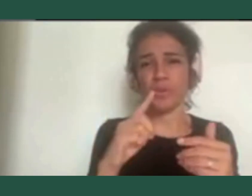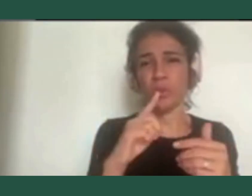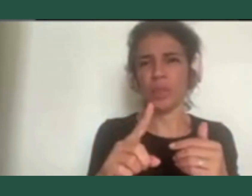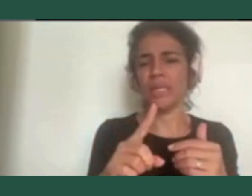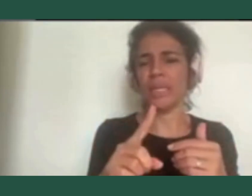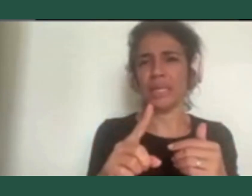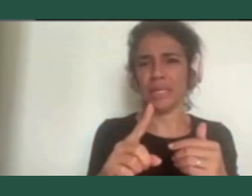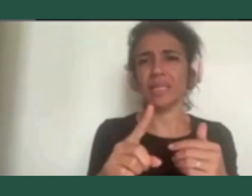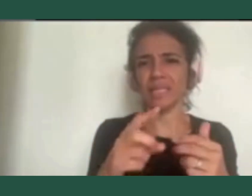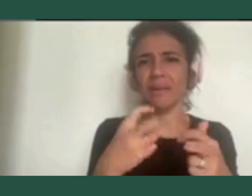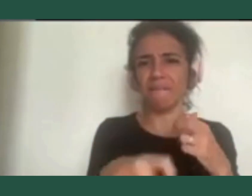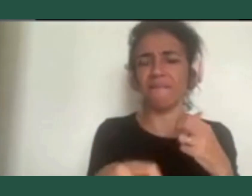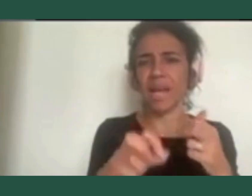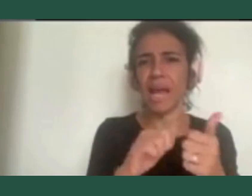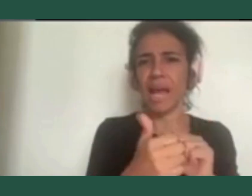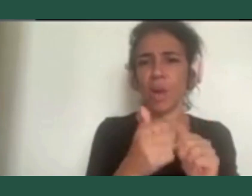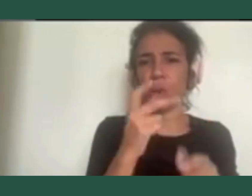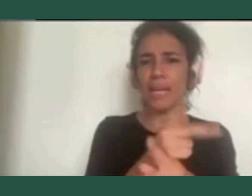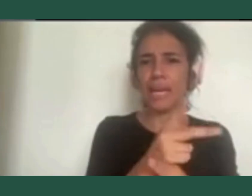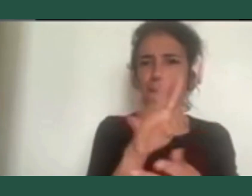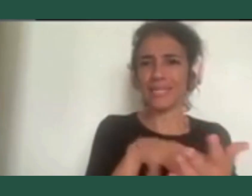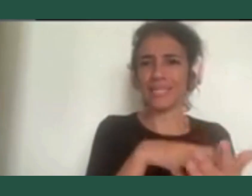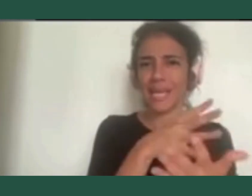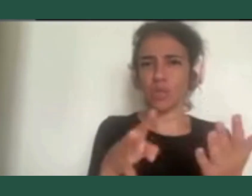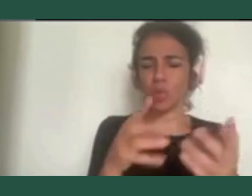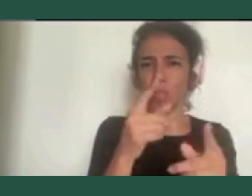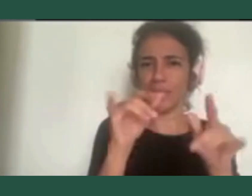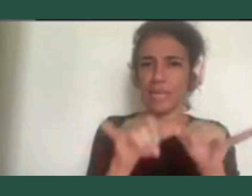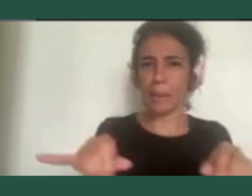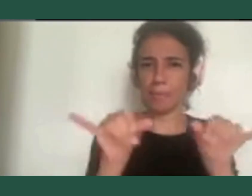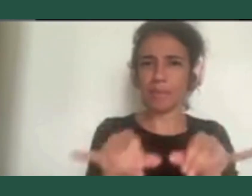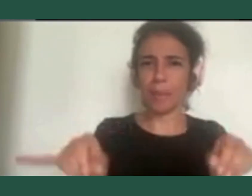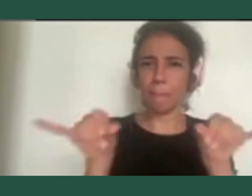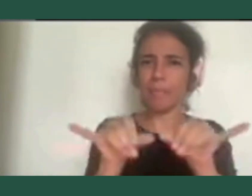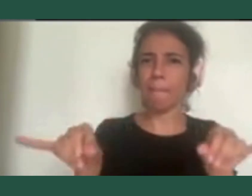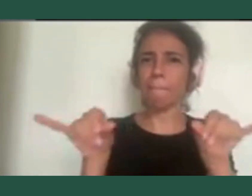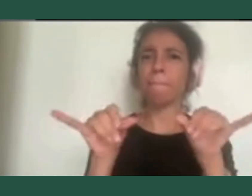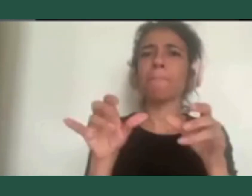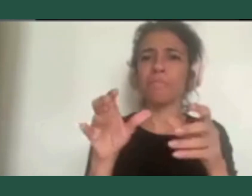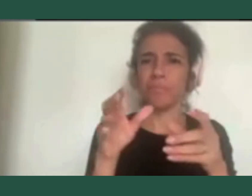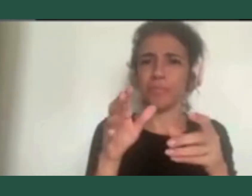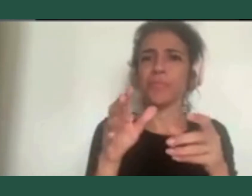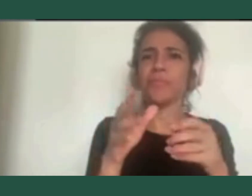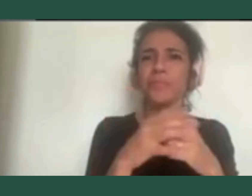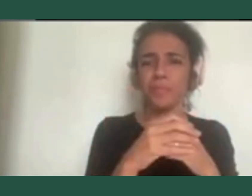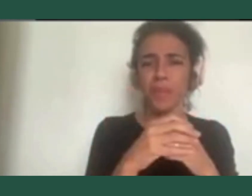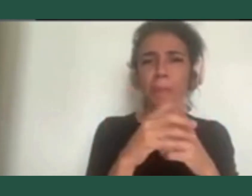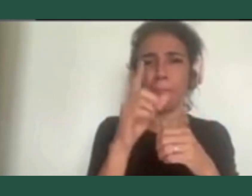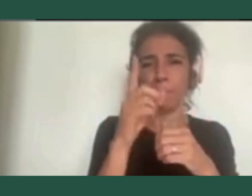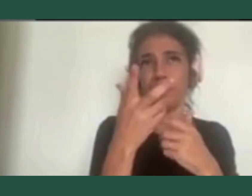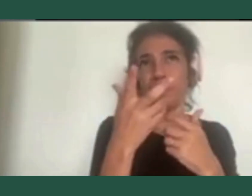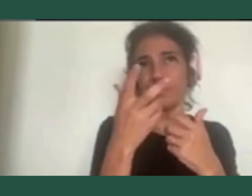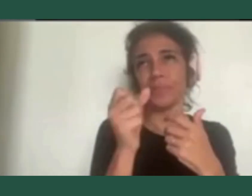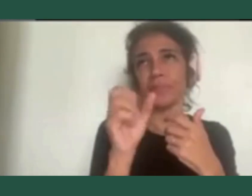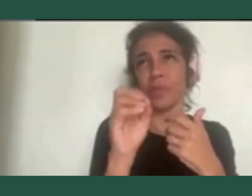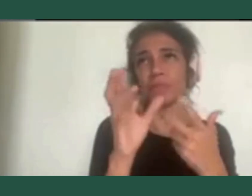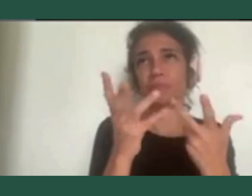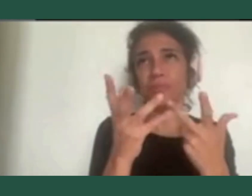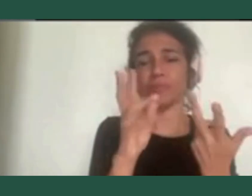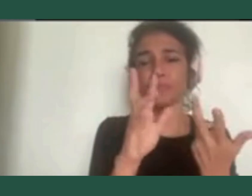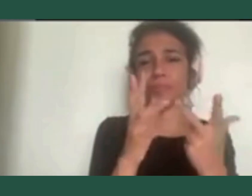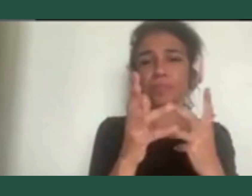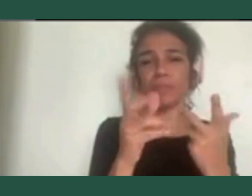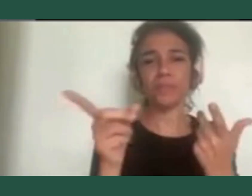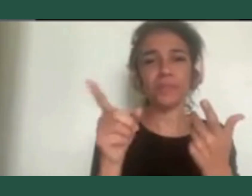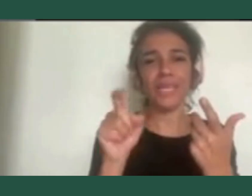maintain a routine after this disaster that supported what he needed as far as